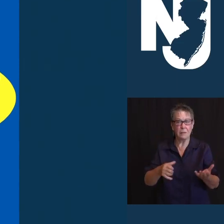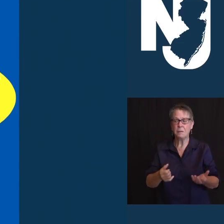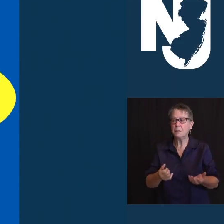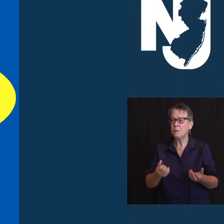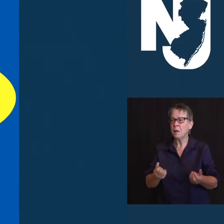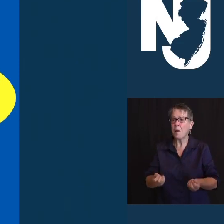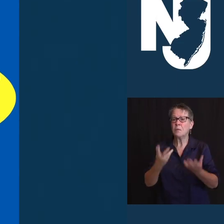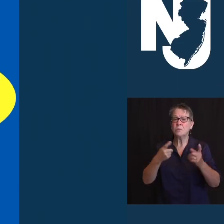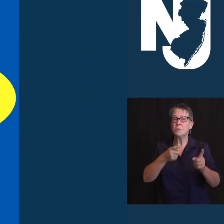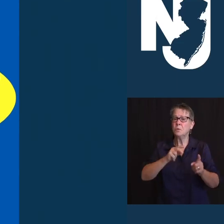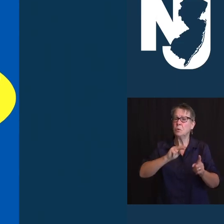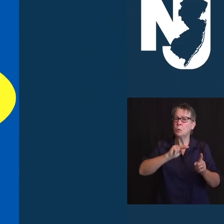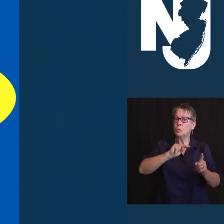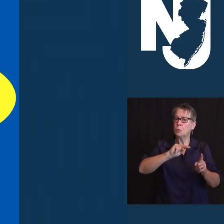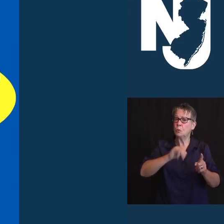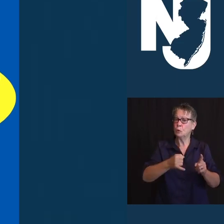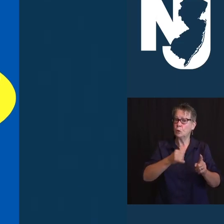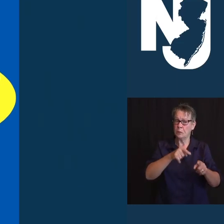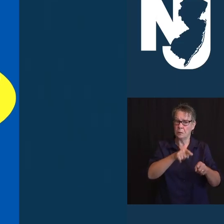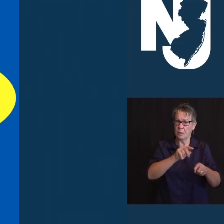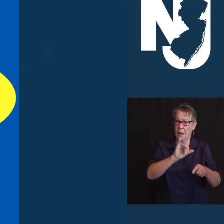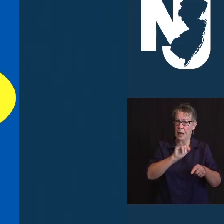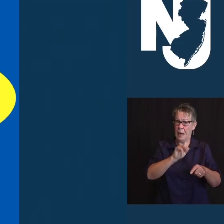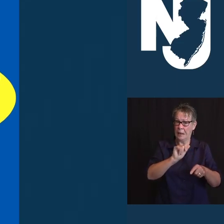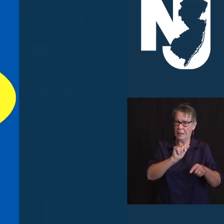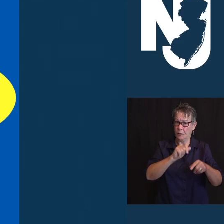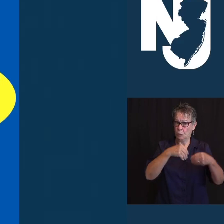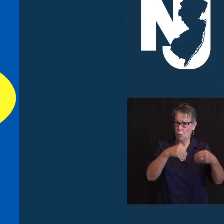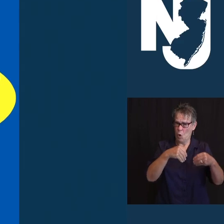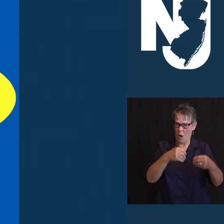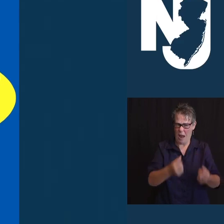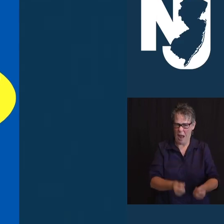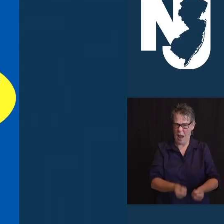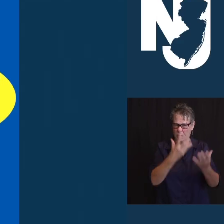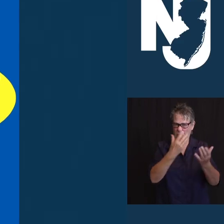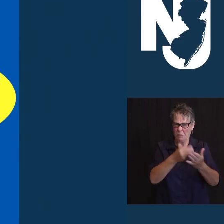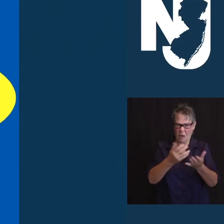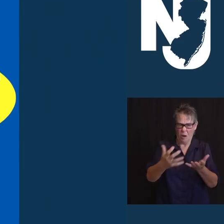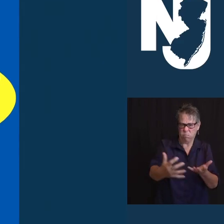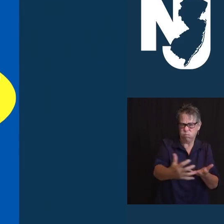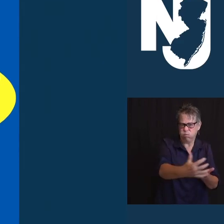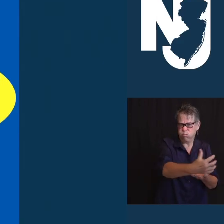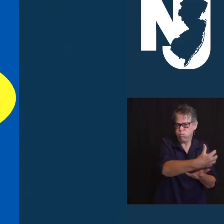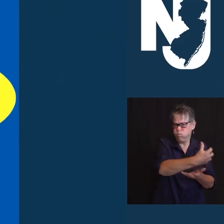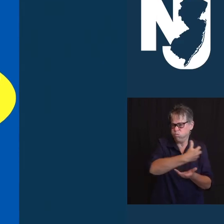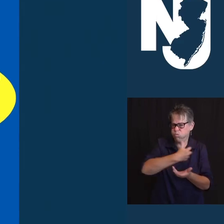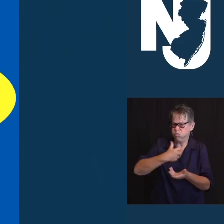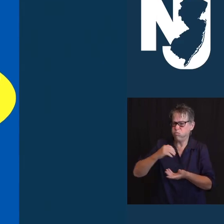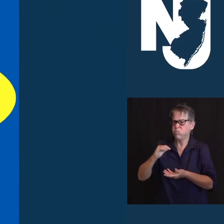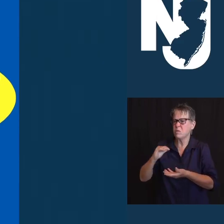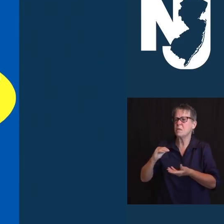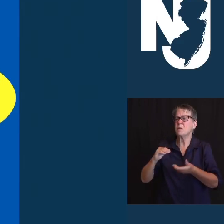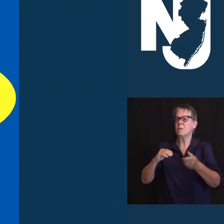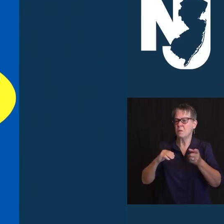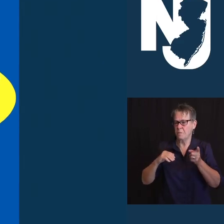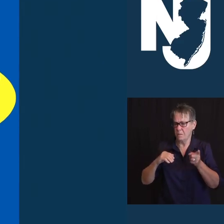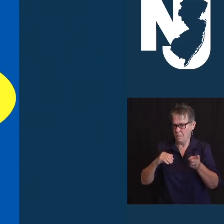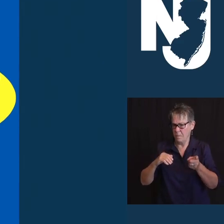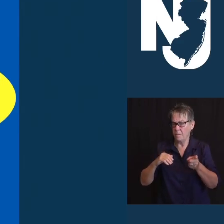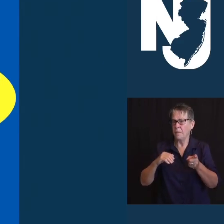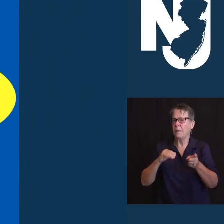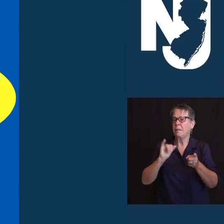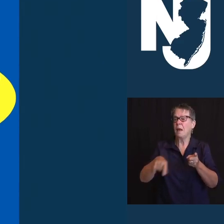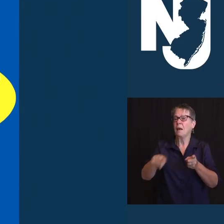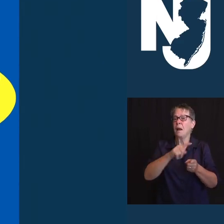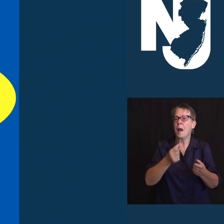they were furloughed this spring. We are grateful to IKEA for its pay-it-forward thinking, and the